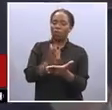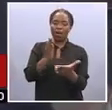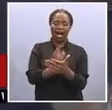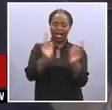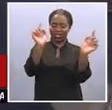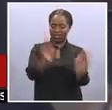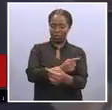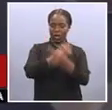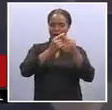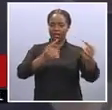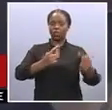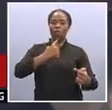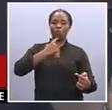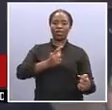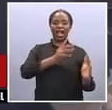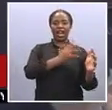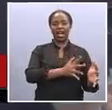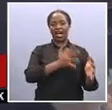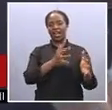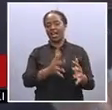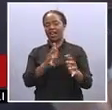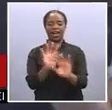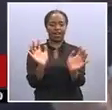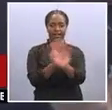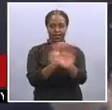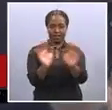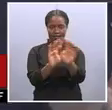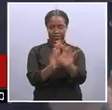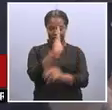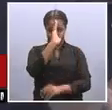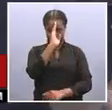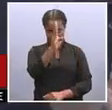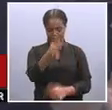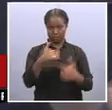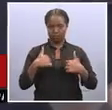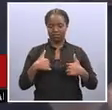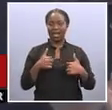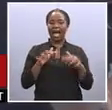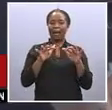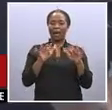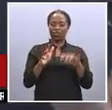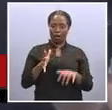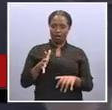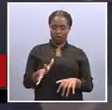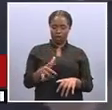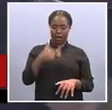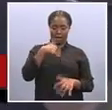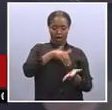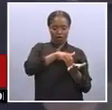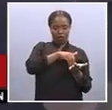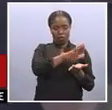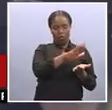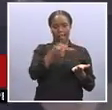doubtable that the only thing that they need is my position as a mayor, nothing